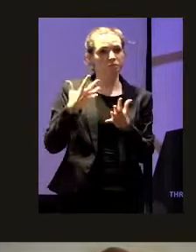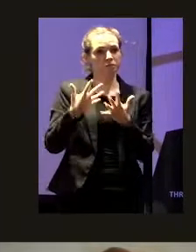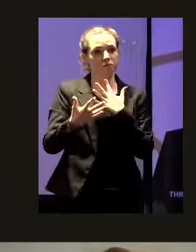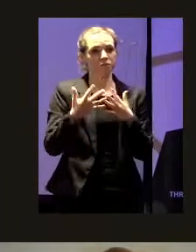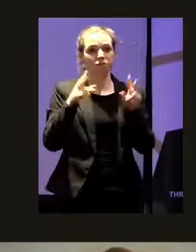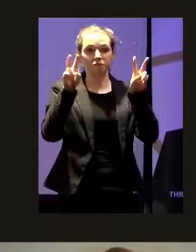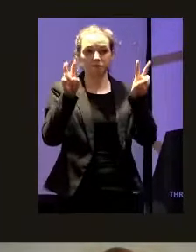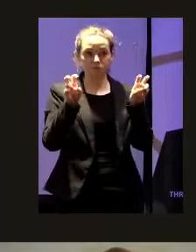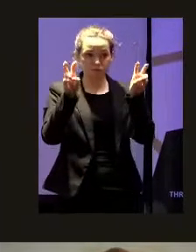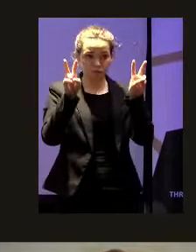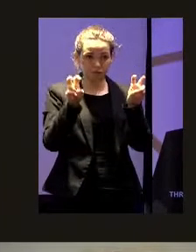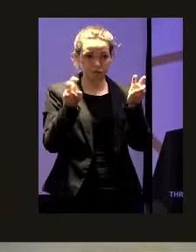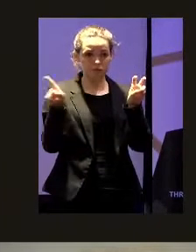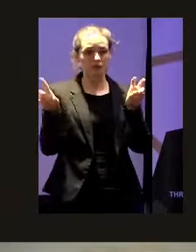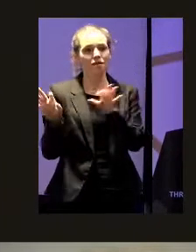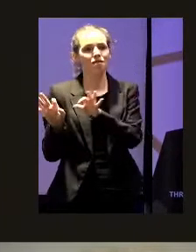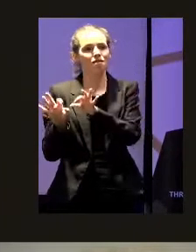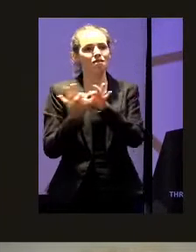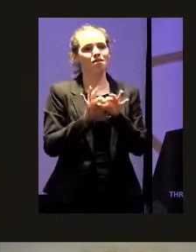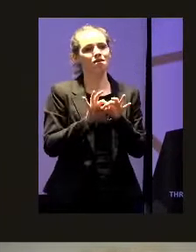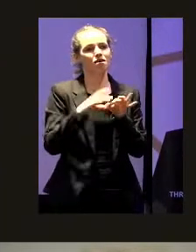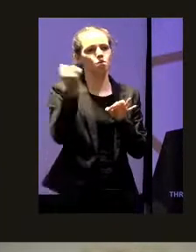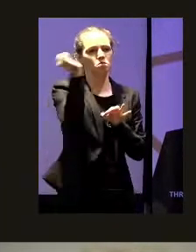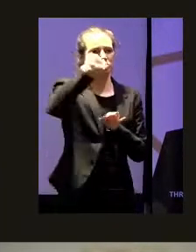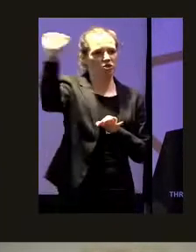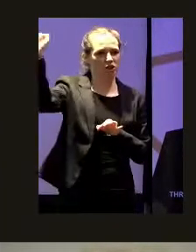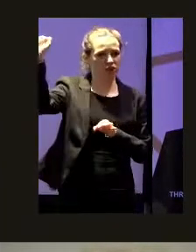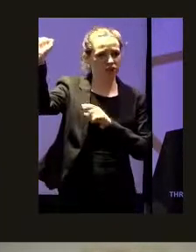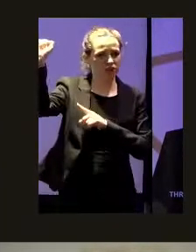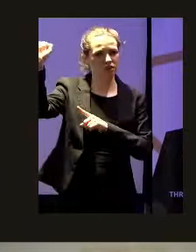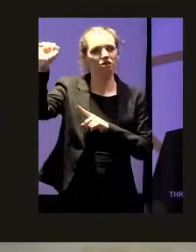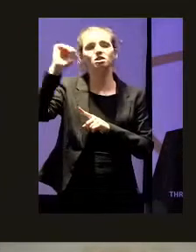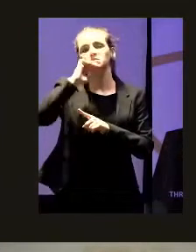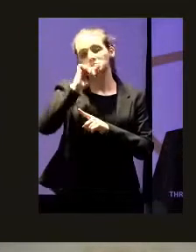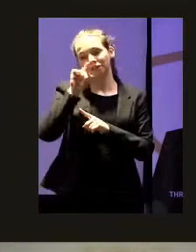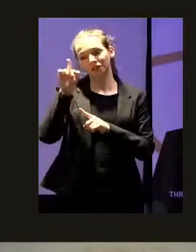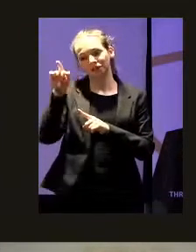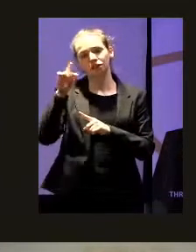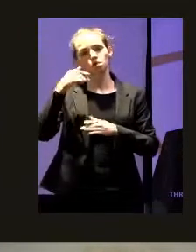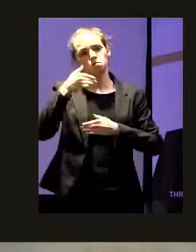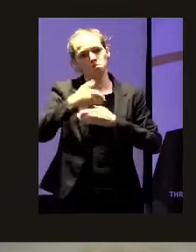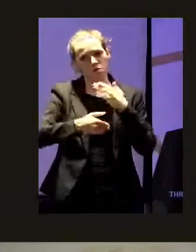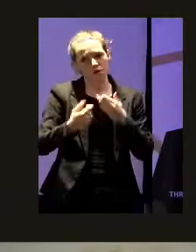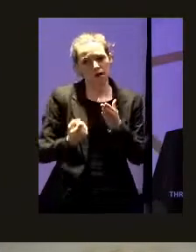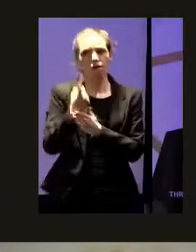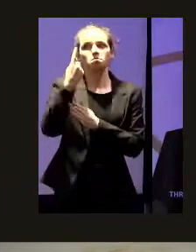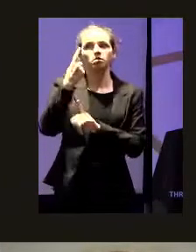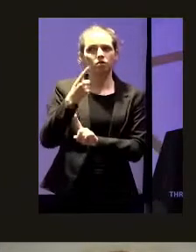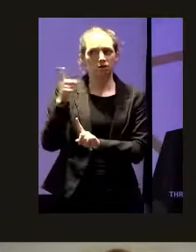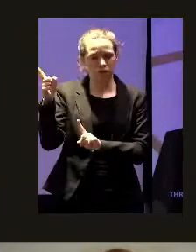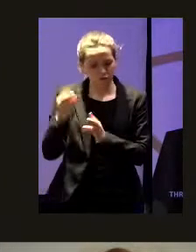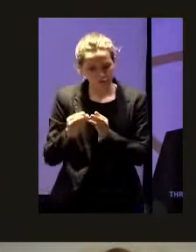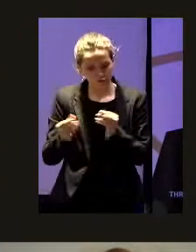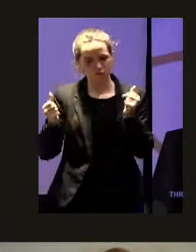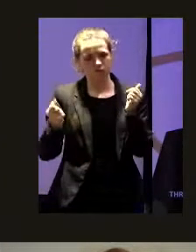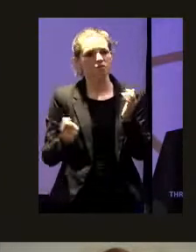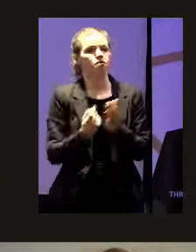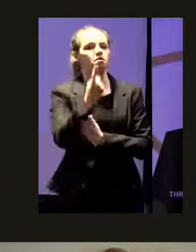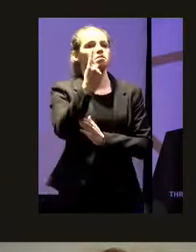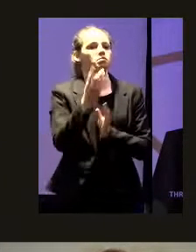to the objections as they arise in this process, advise councils on those